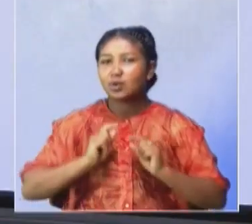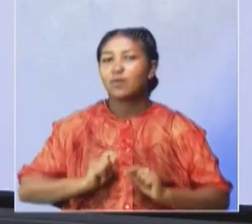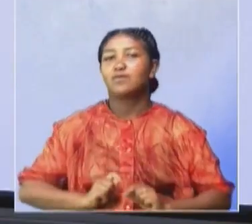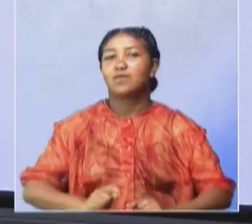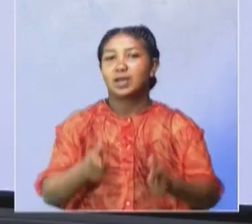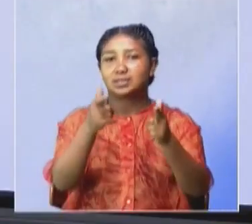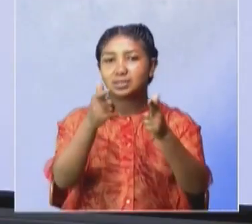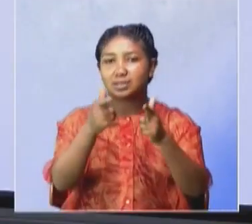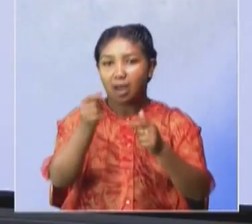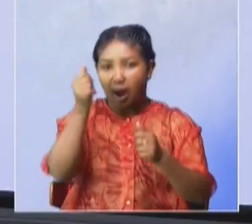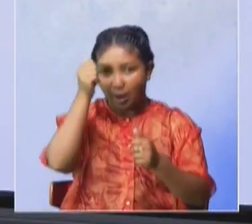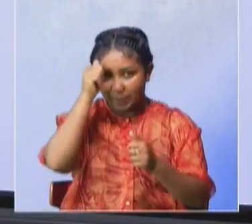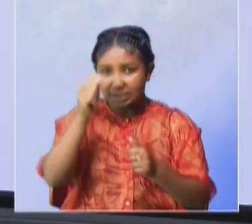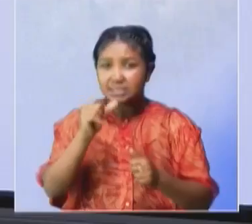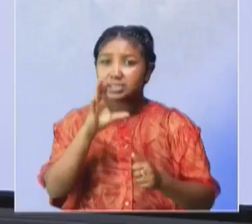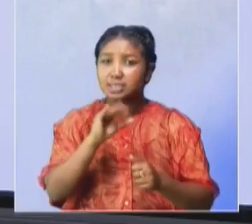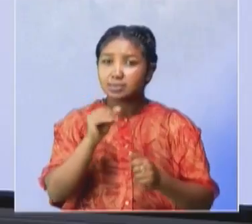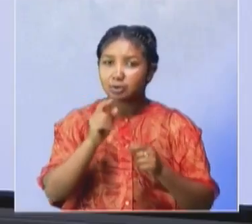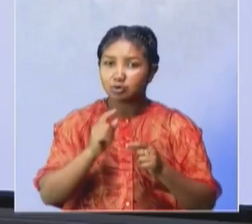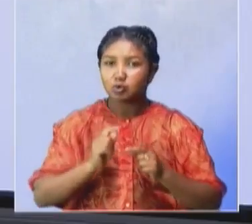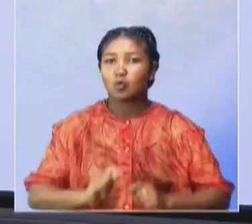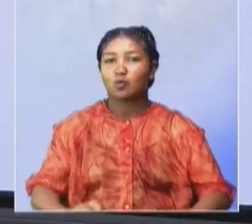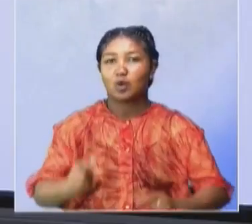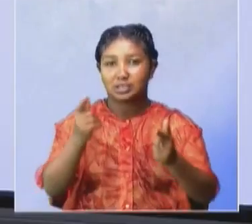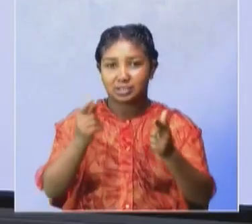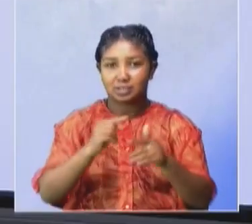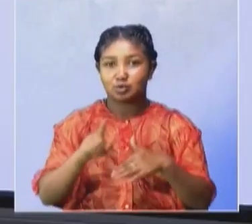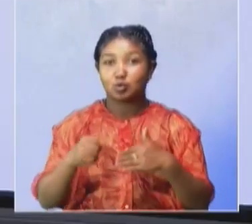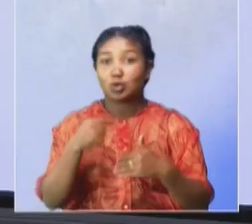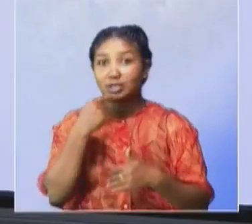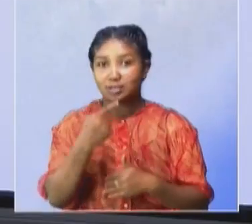fast. Abel speaks so fast. So we can say Abel,